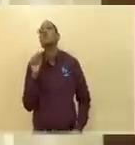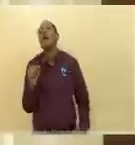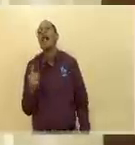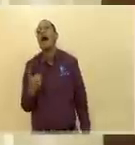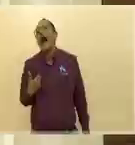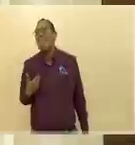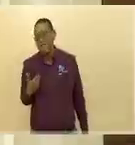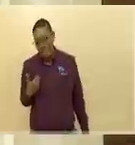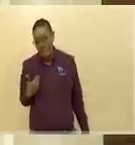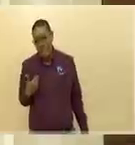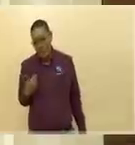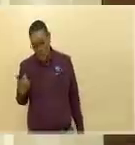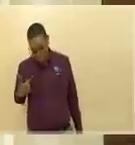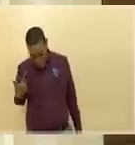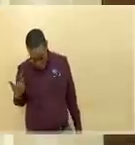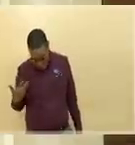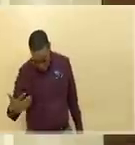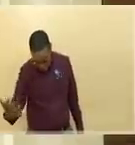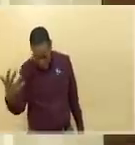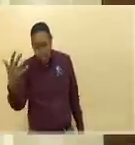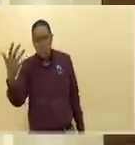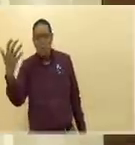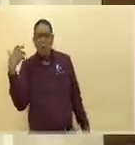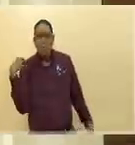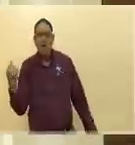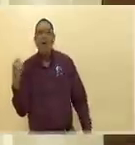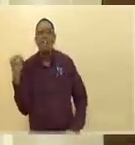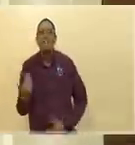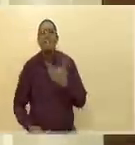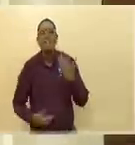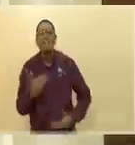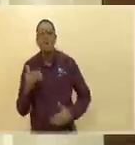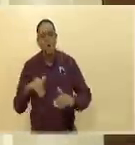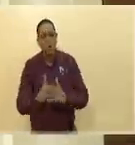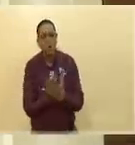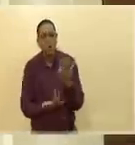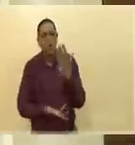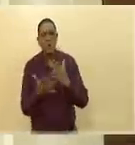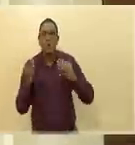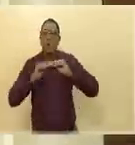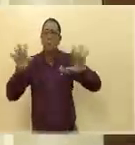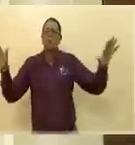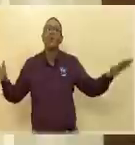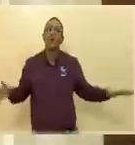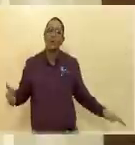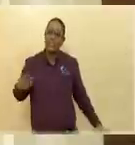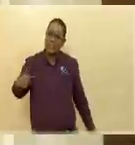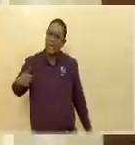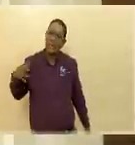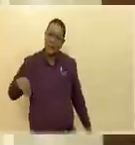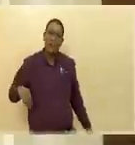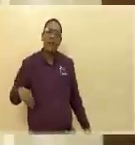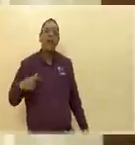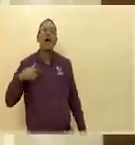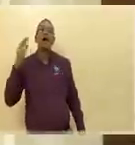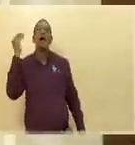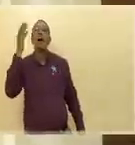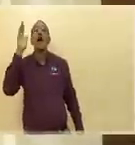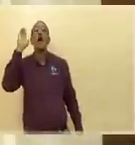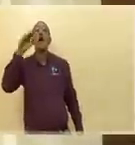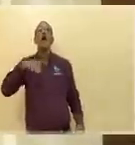it. So we're moving forward bravely into the new digital world, and we are bringing every single